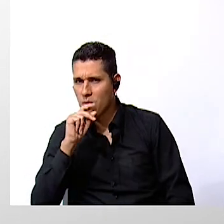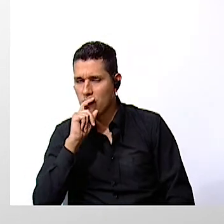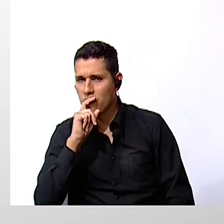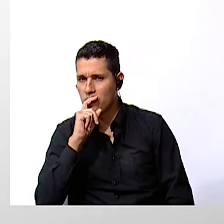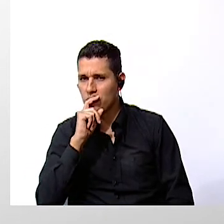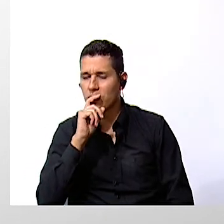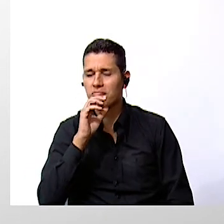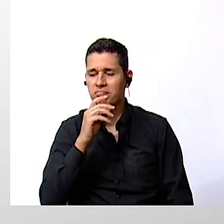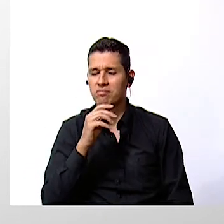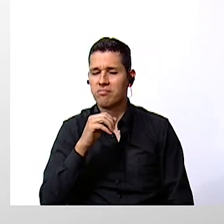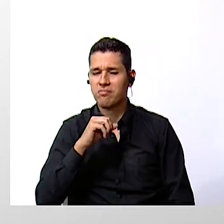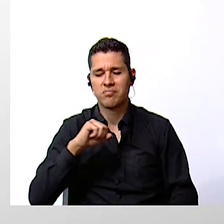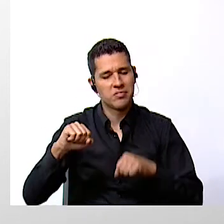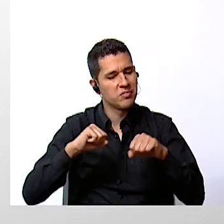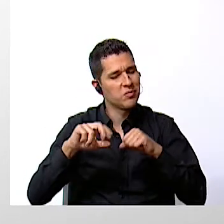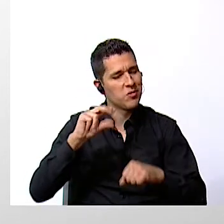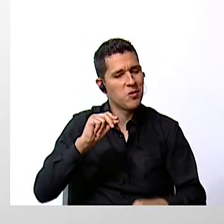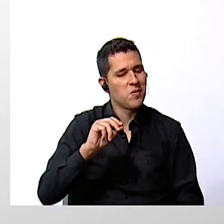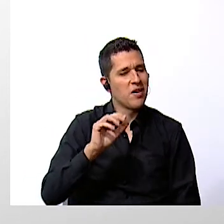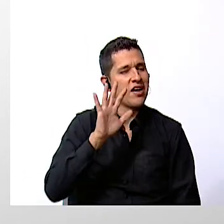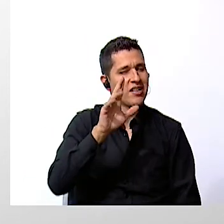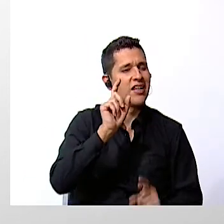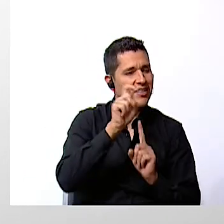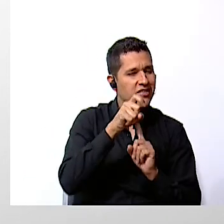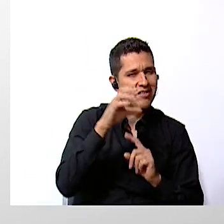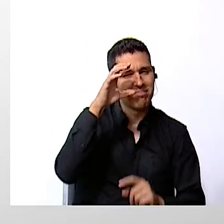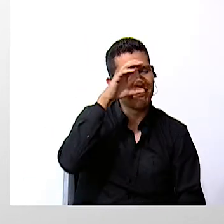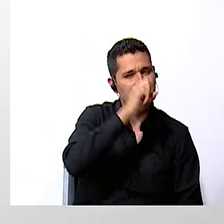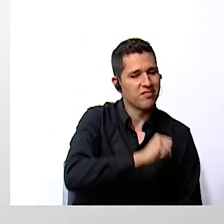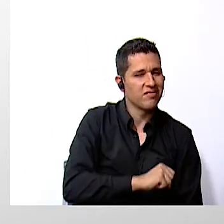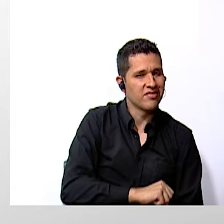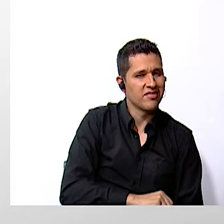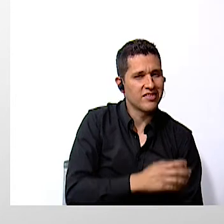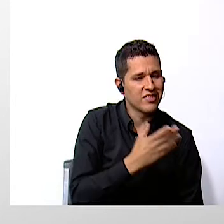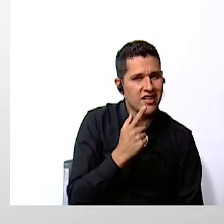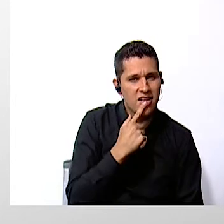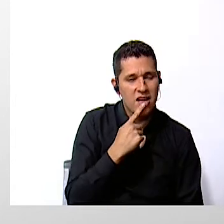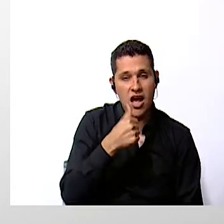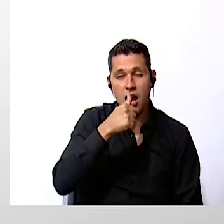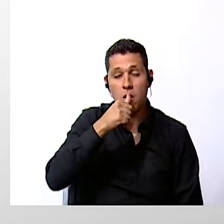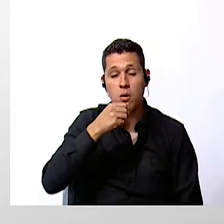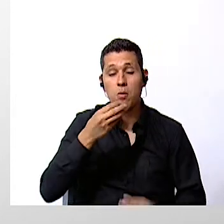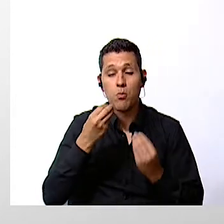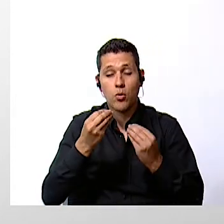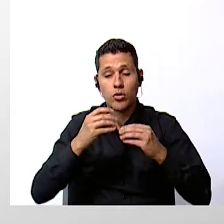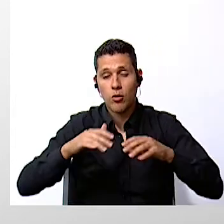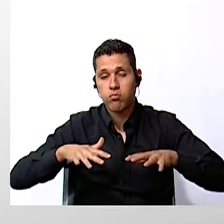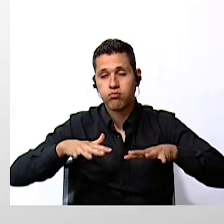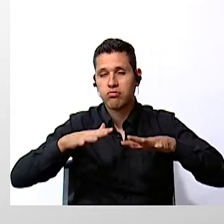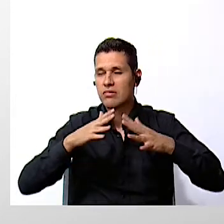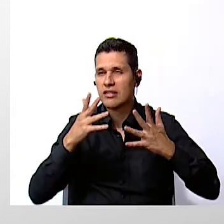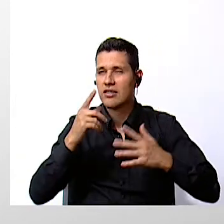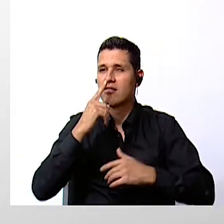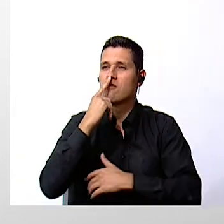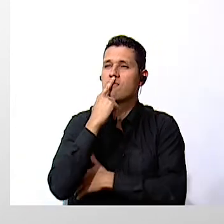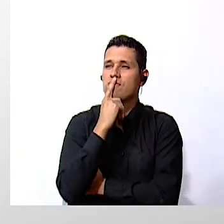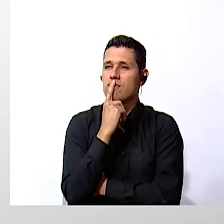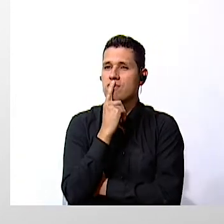seconds to guess the answer. Make a guess. Let's